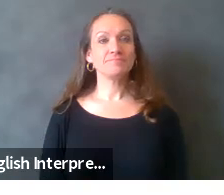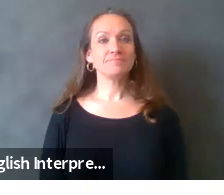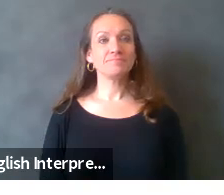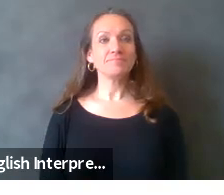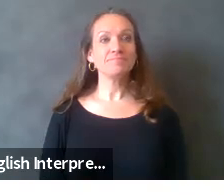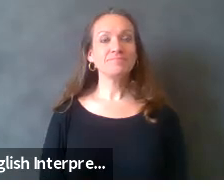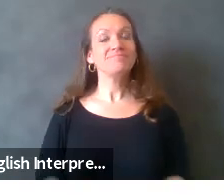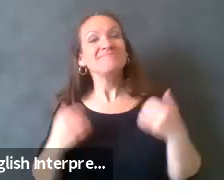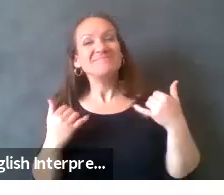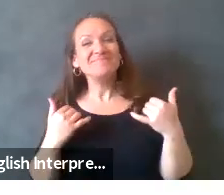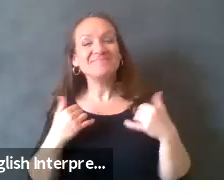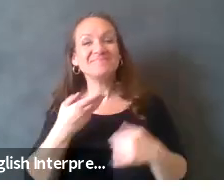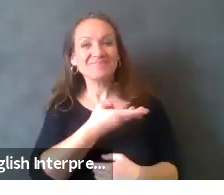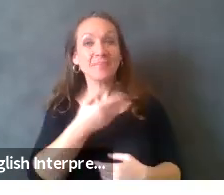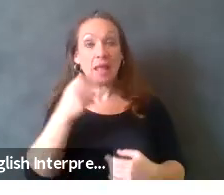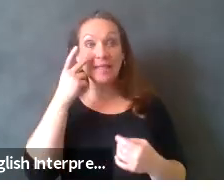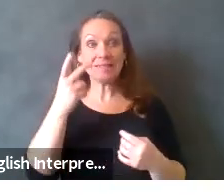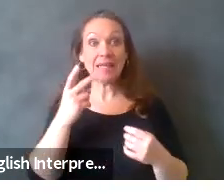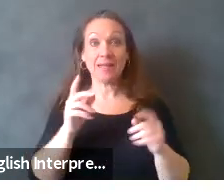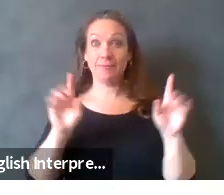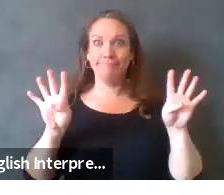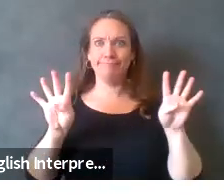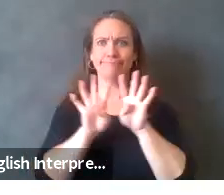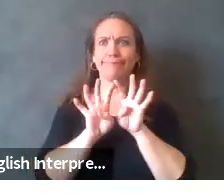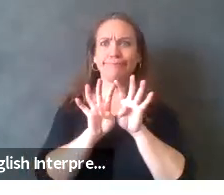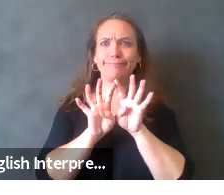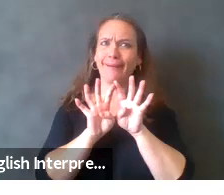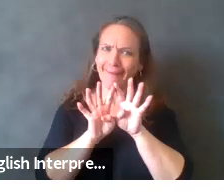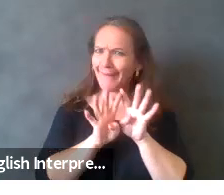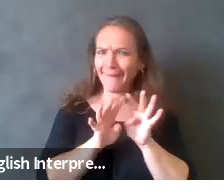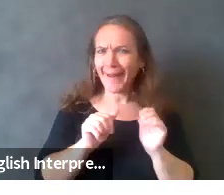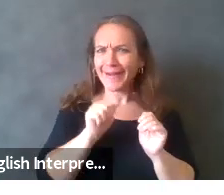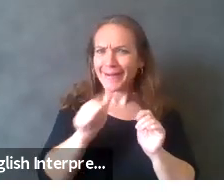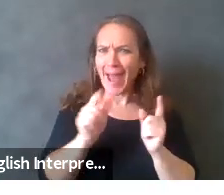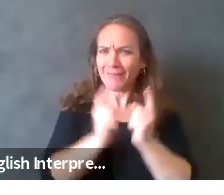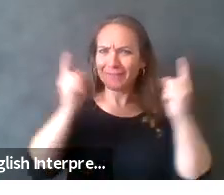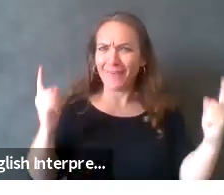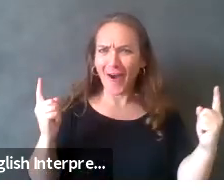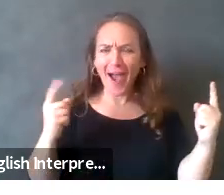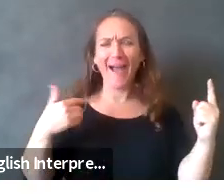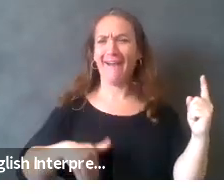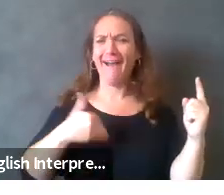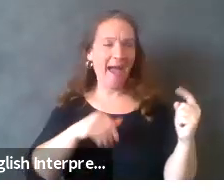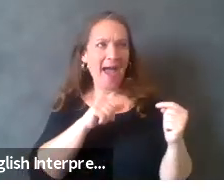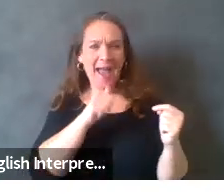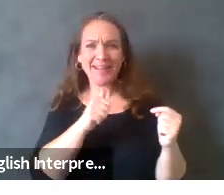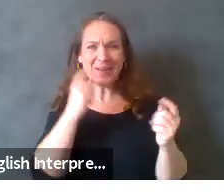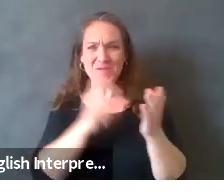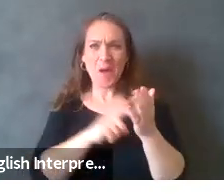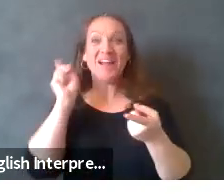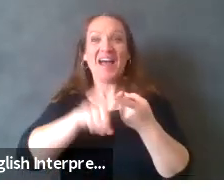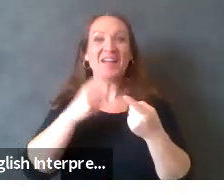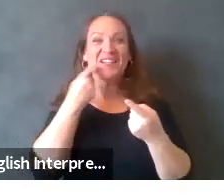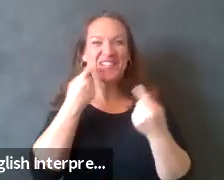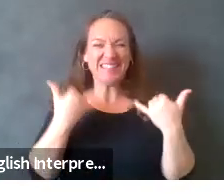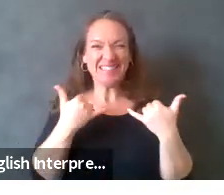So here we have a picture of people not 6-foot distancing, which I didn't really catch until I just looked at reviewing